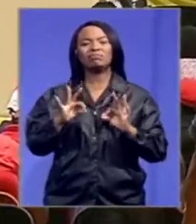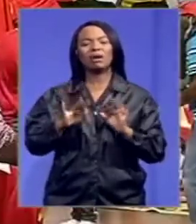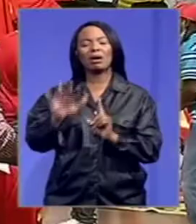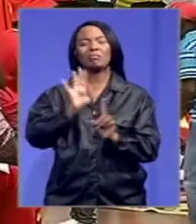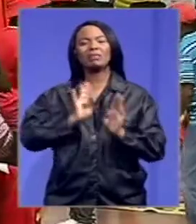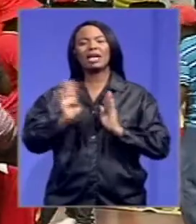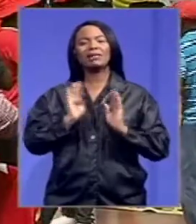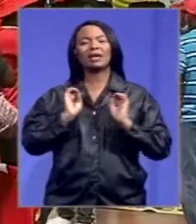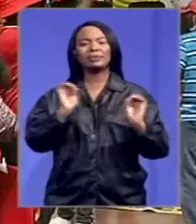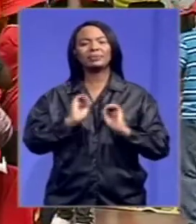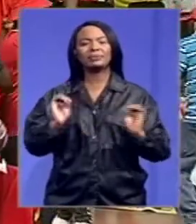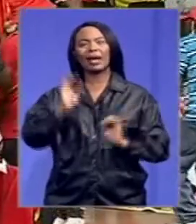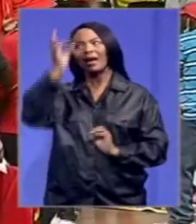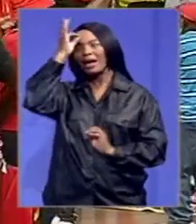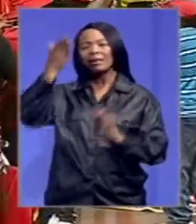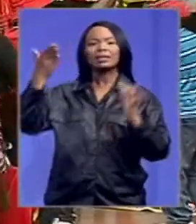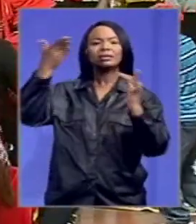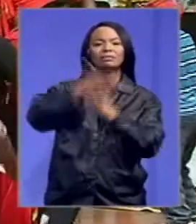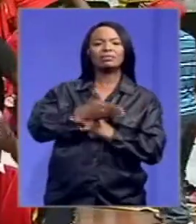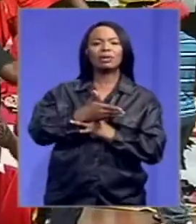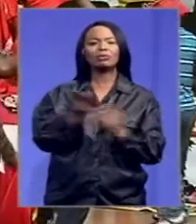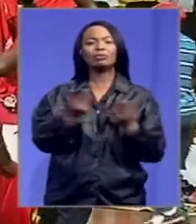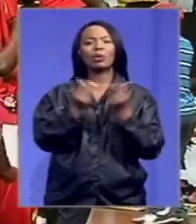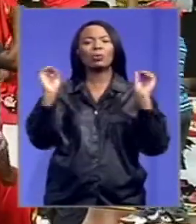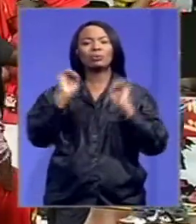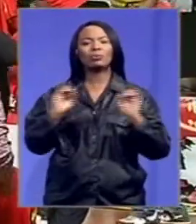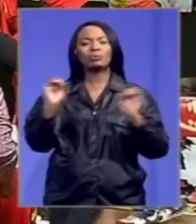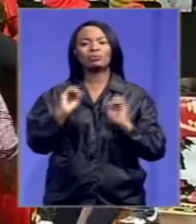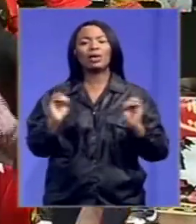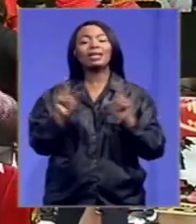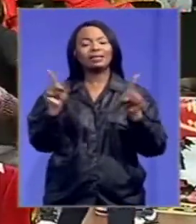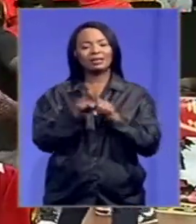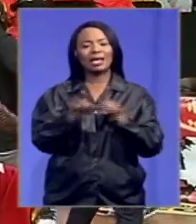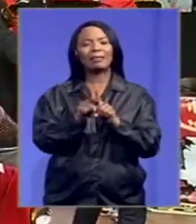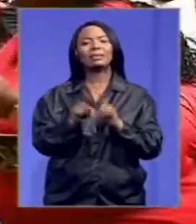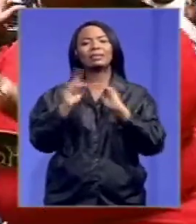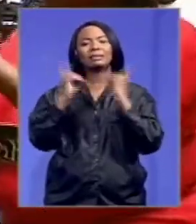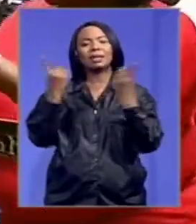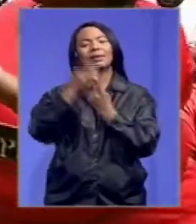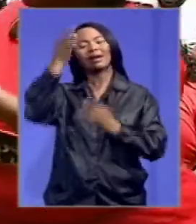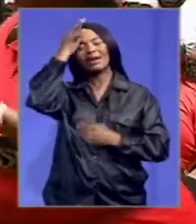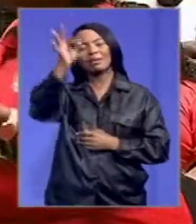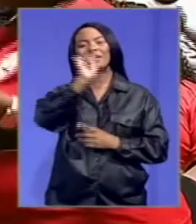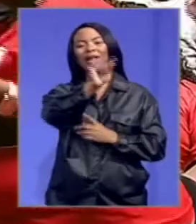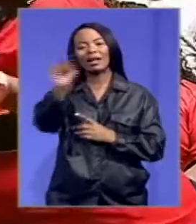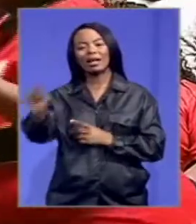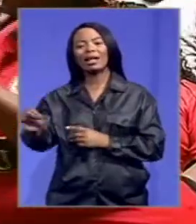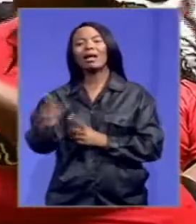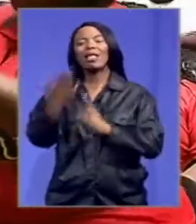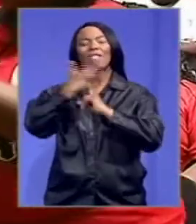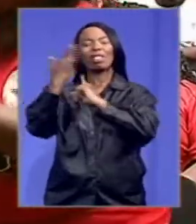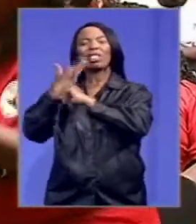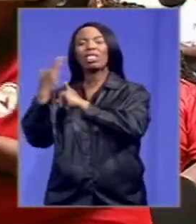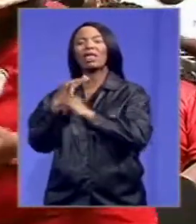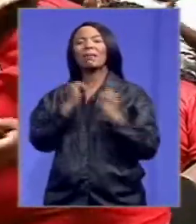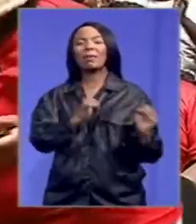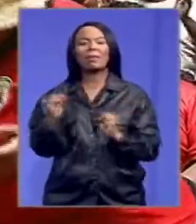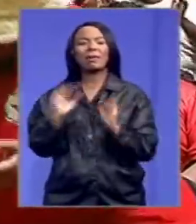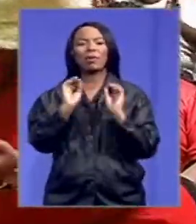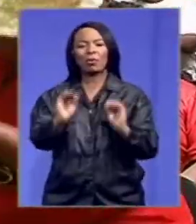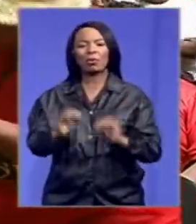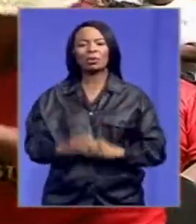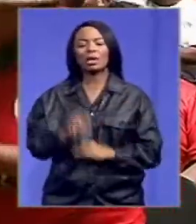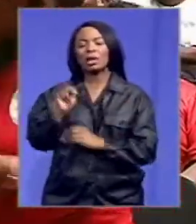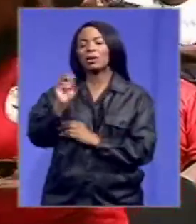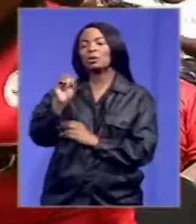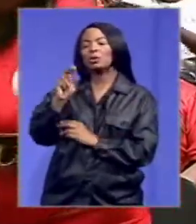a kang kgaello ya basebetsi mafapheng a mmuso. Motlatsa mongodi e moholo ya tshwere mokobobo wa SAFTU Nontobeko Luzipho